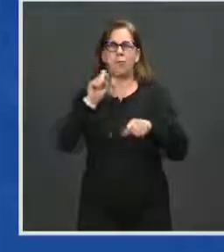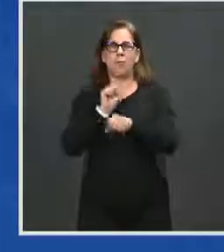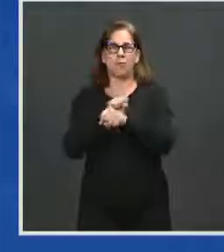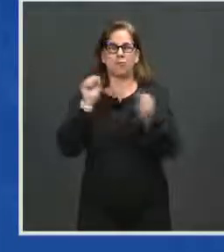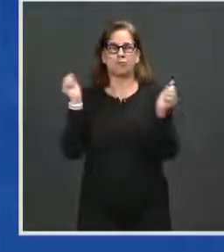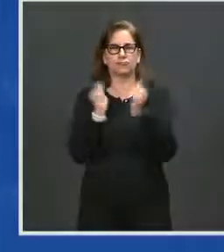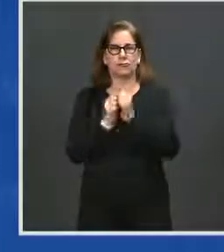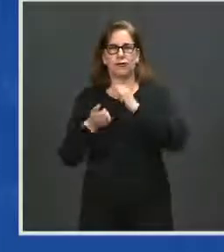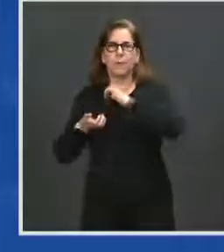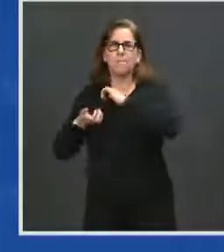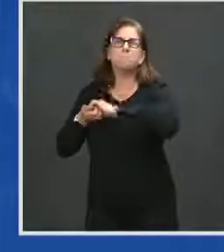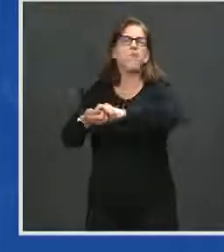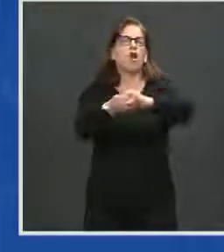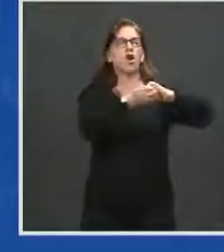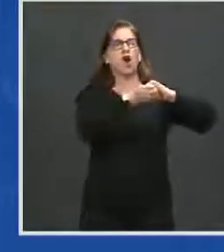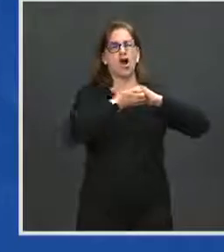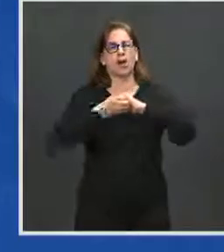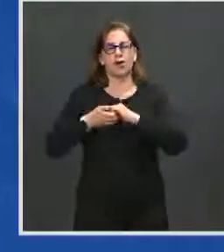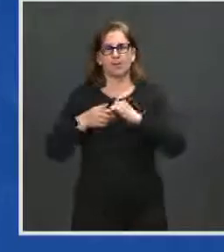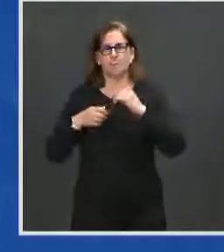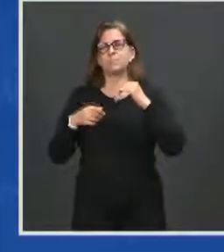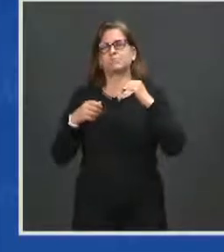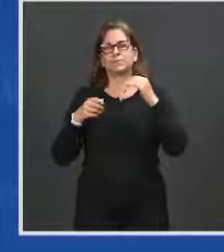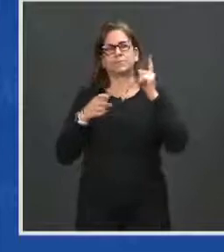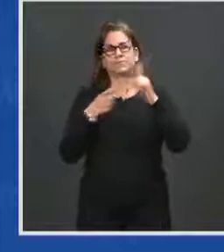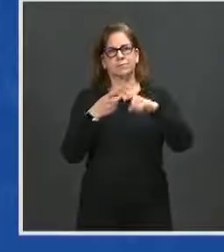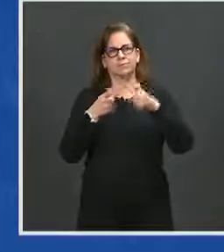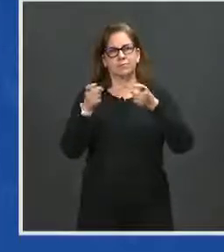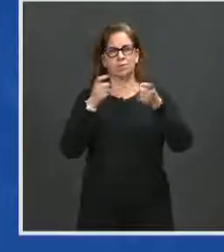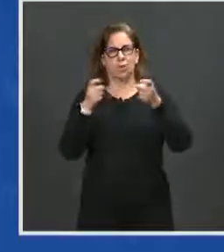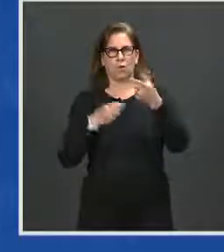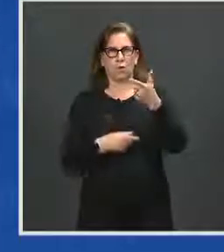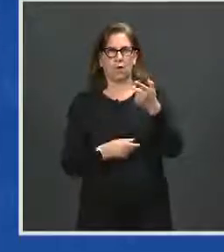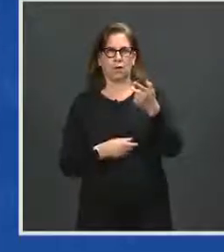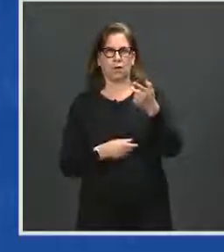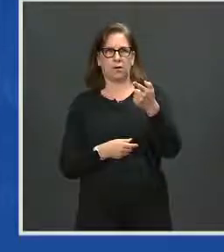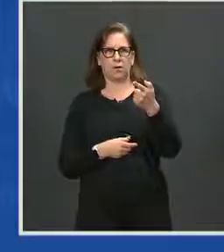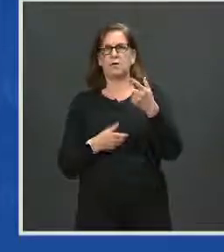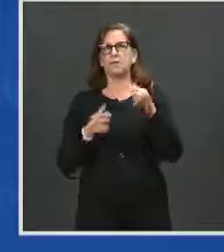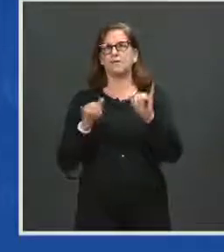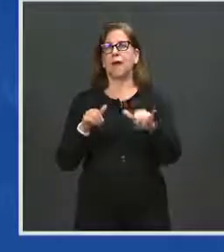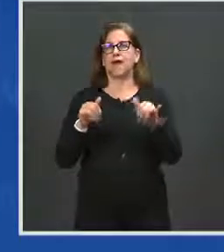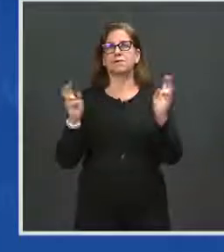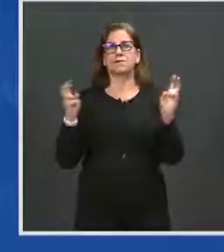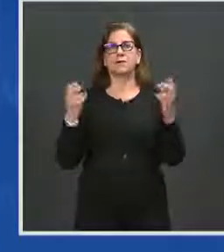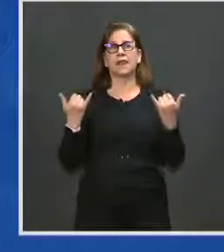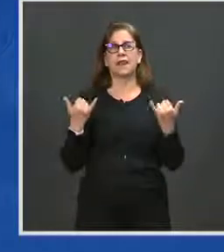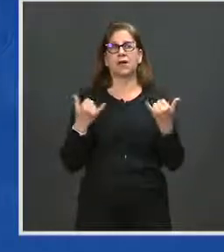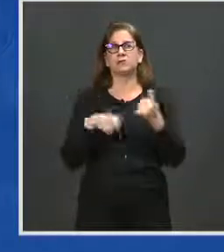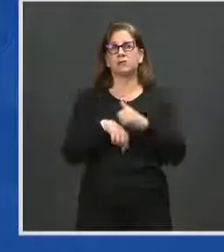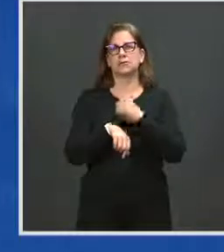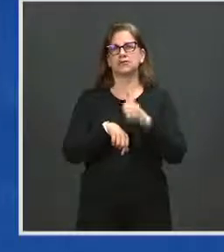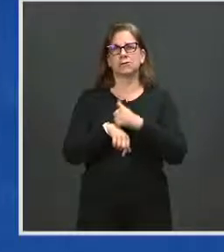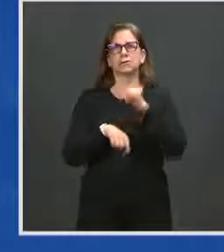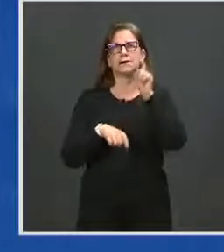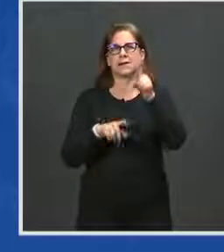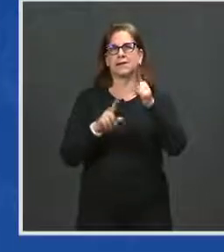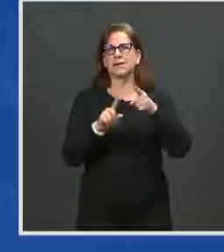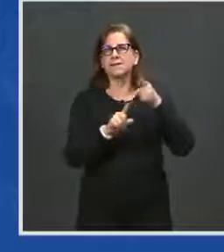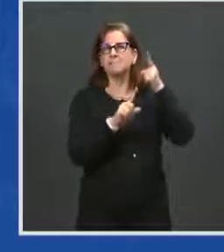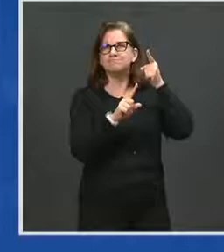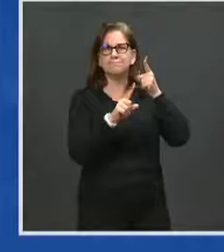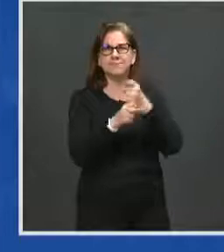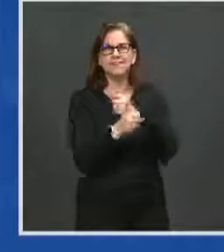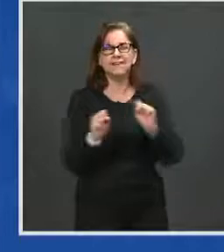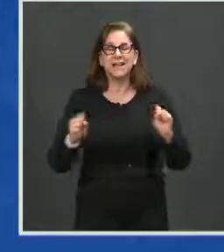of the hands of criminals and save lives. But there is work for the department to do, and we intend